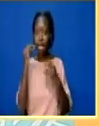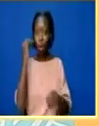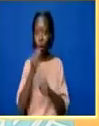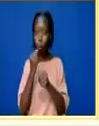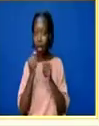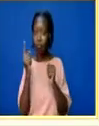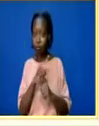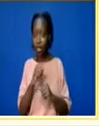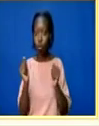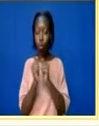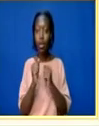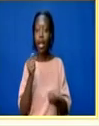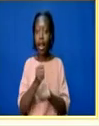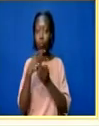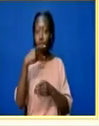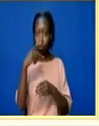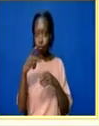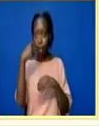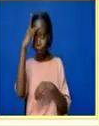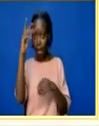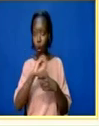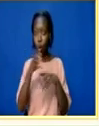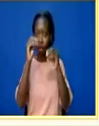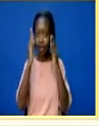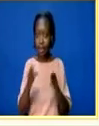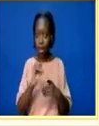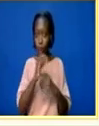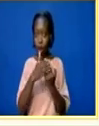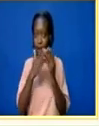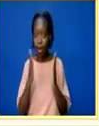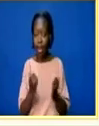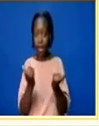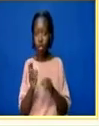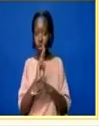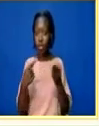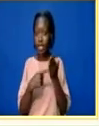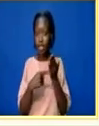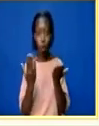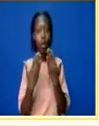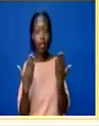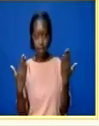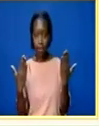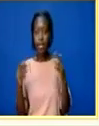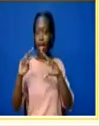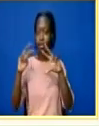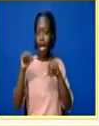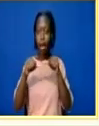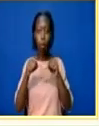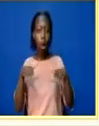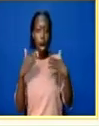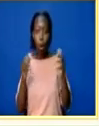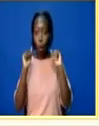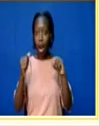our teacher or our parent, we need to use our devices, our digital devices, to find out how we can